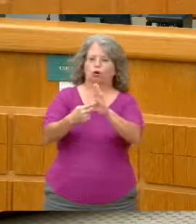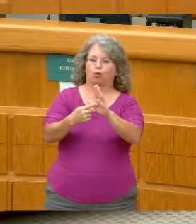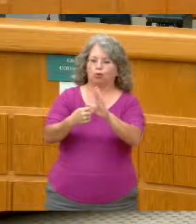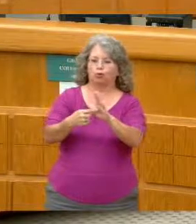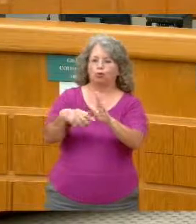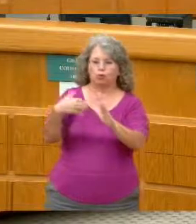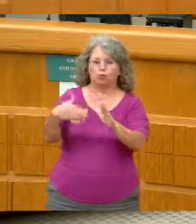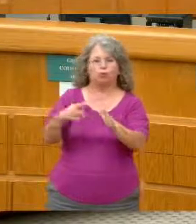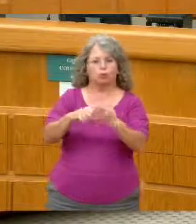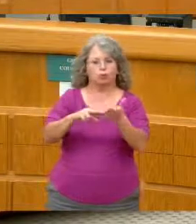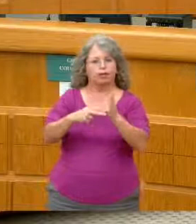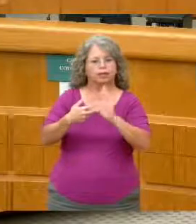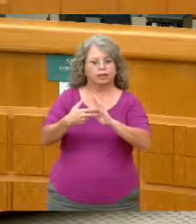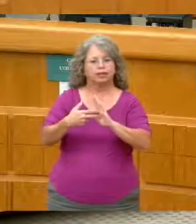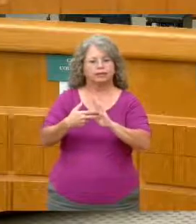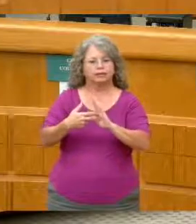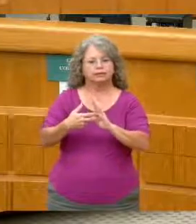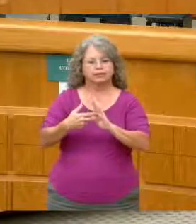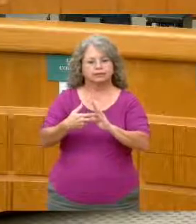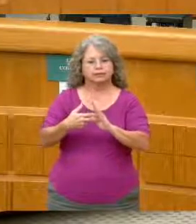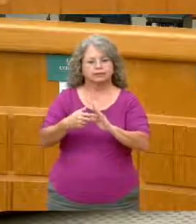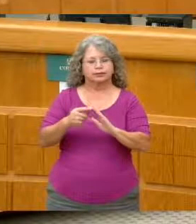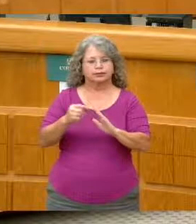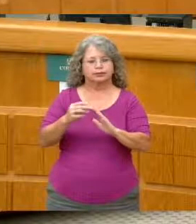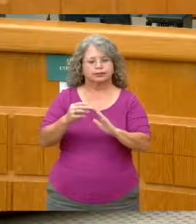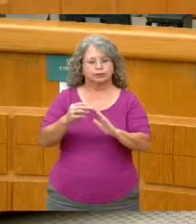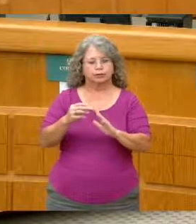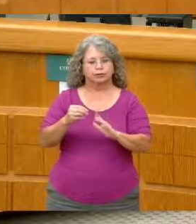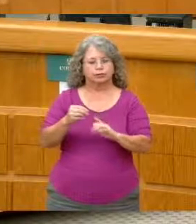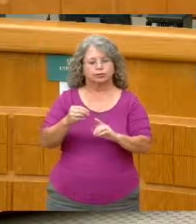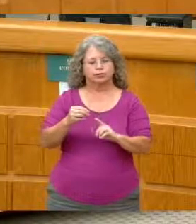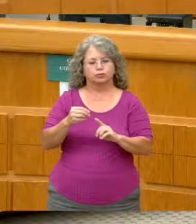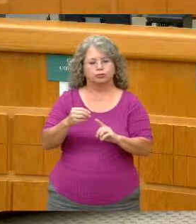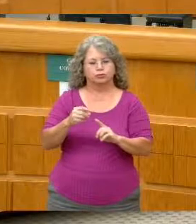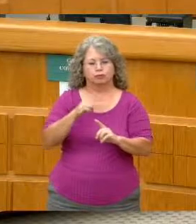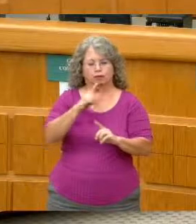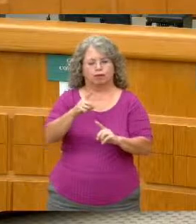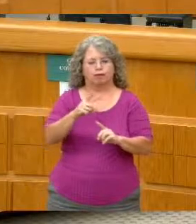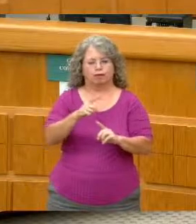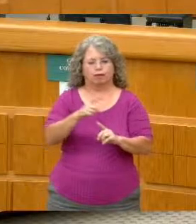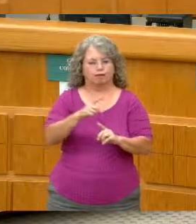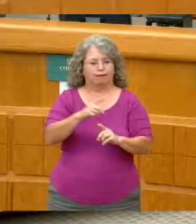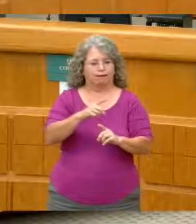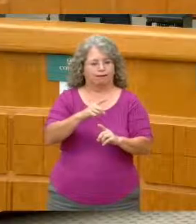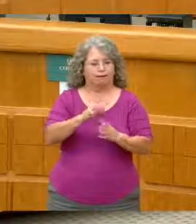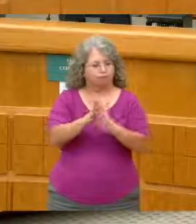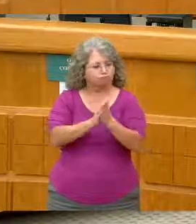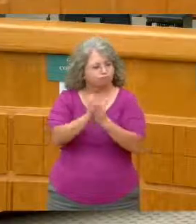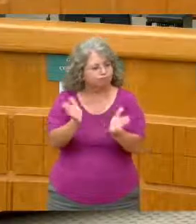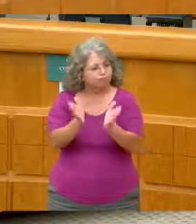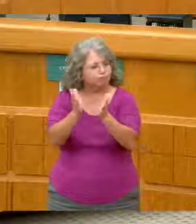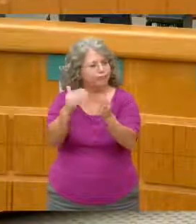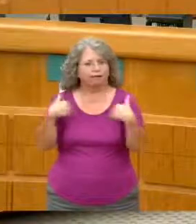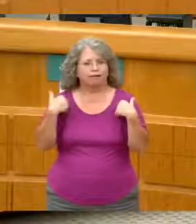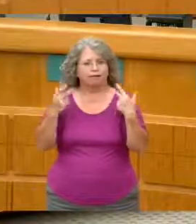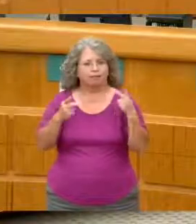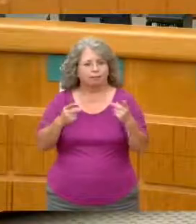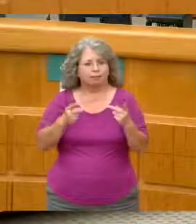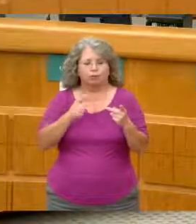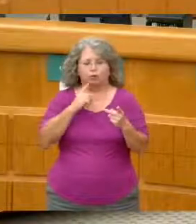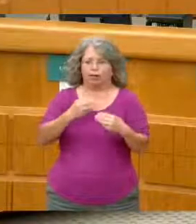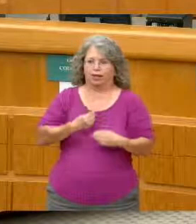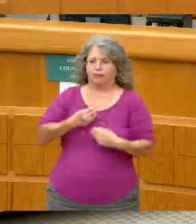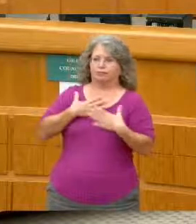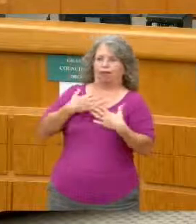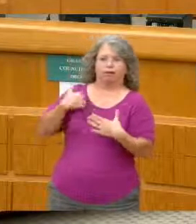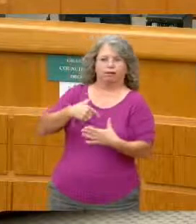County who showed everybody what it means when you can actually harness the power of the young to inspire